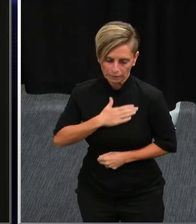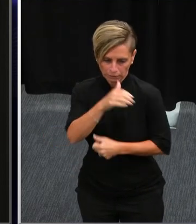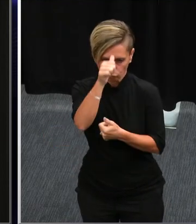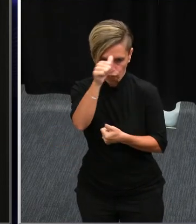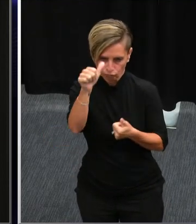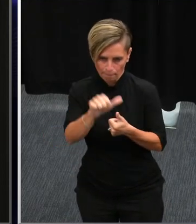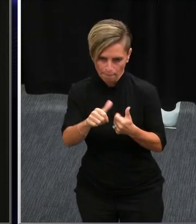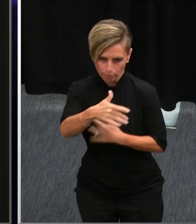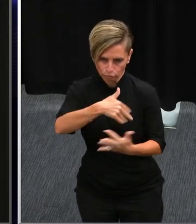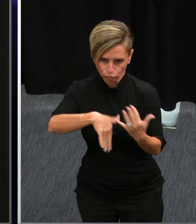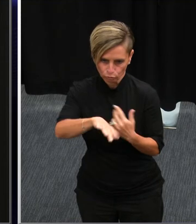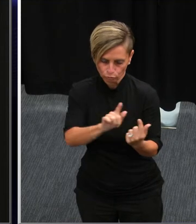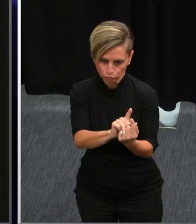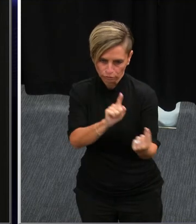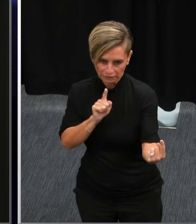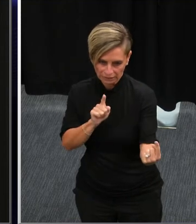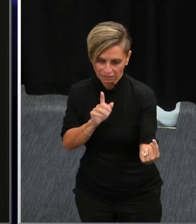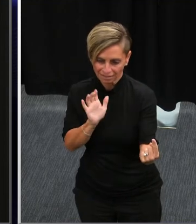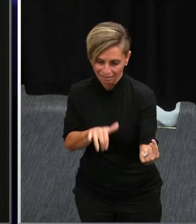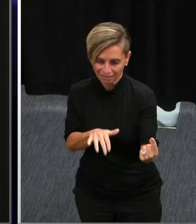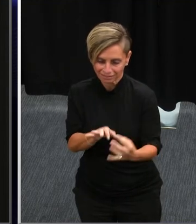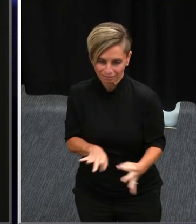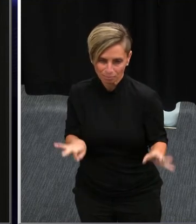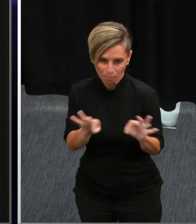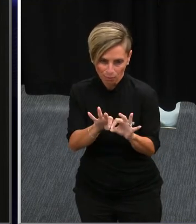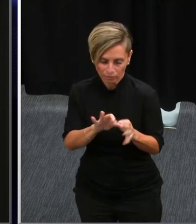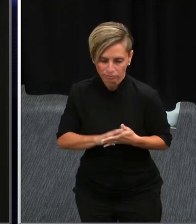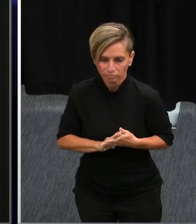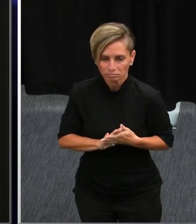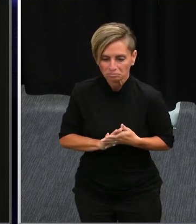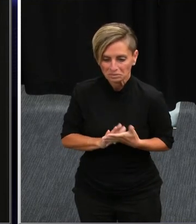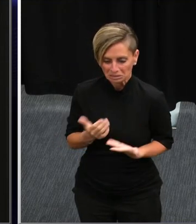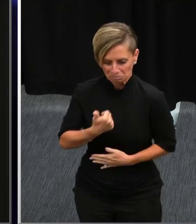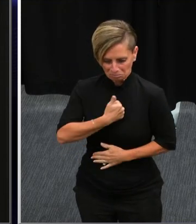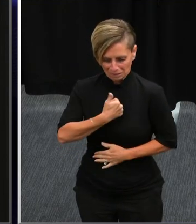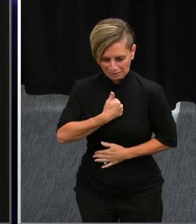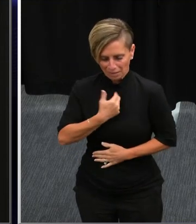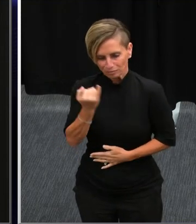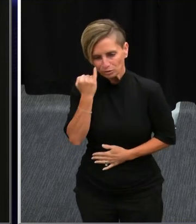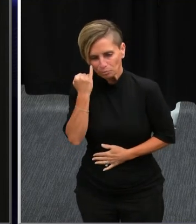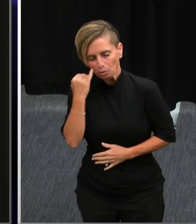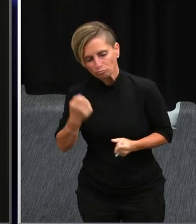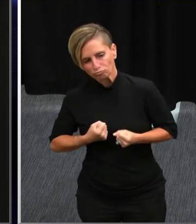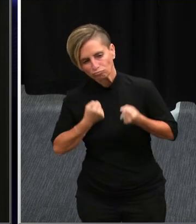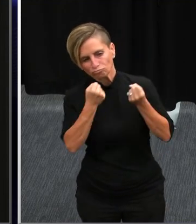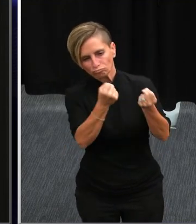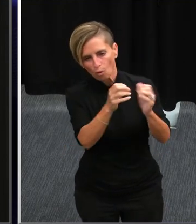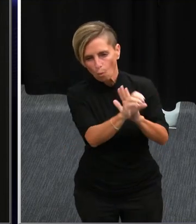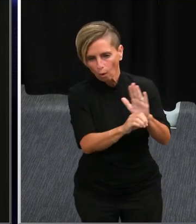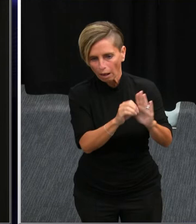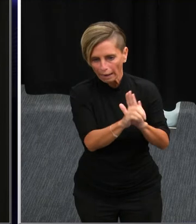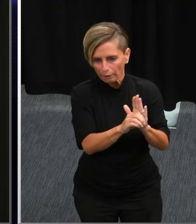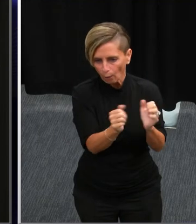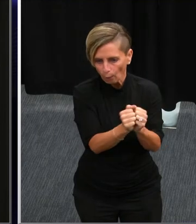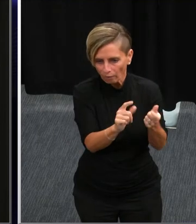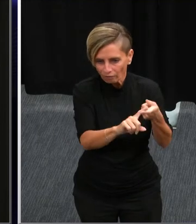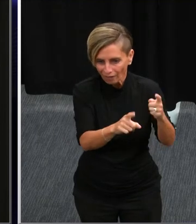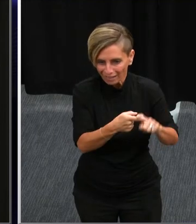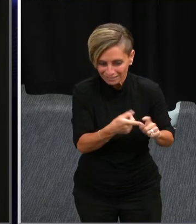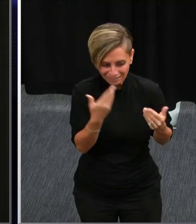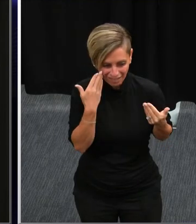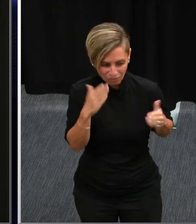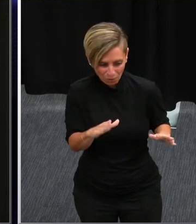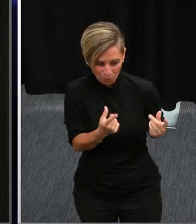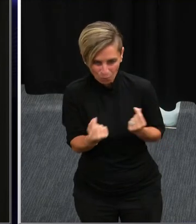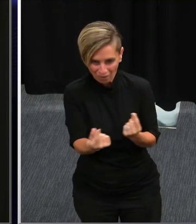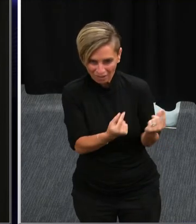important. I know if I was going to go up to Orlando and stay with some friends up there, I may not know where they've been or what they've been up